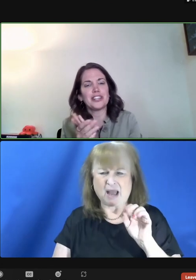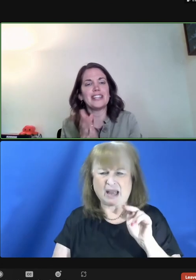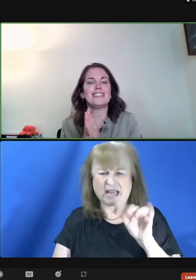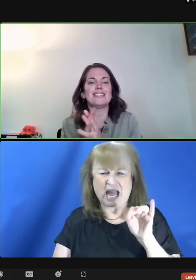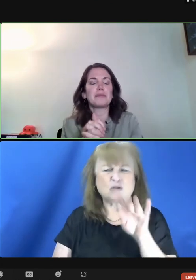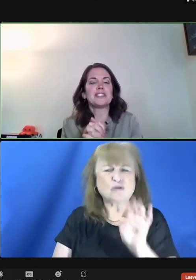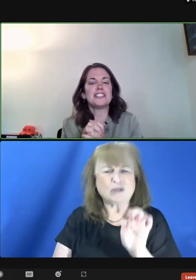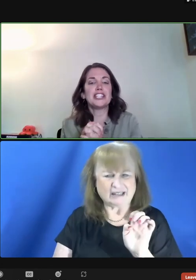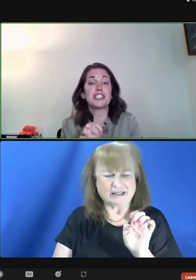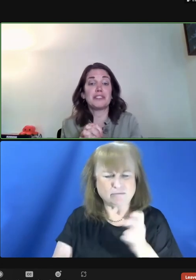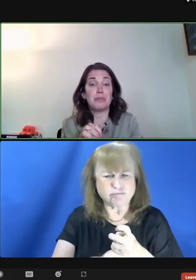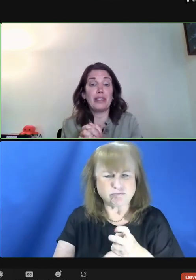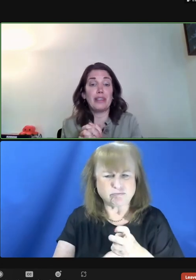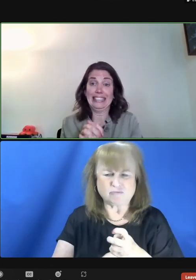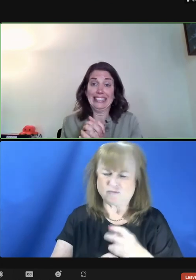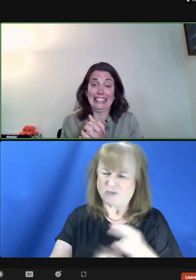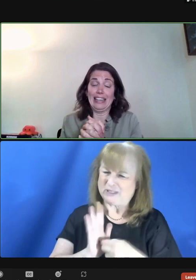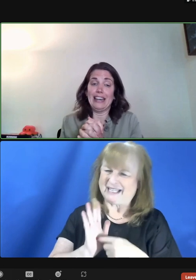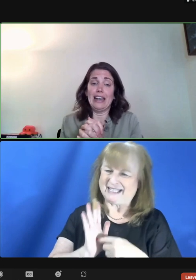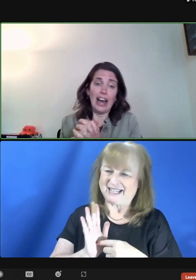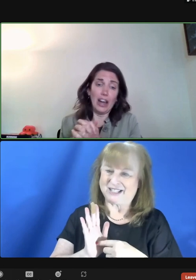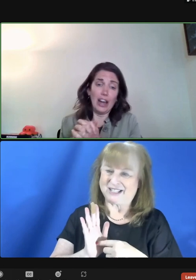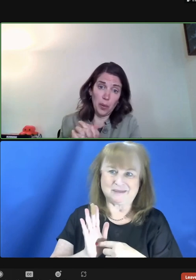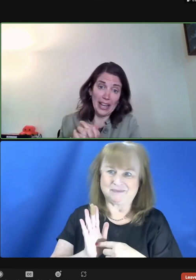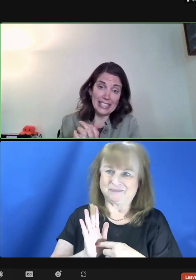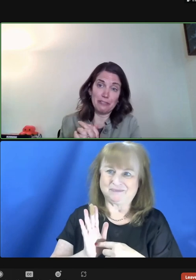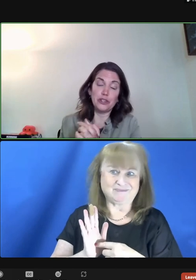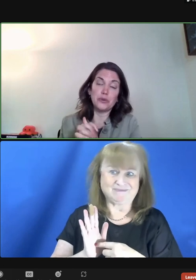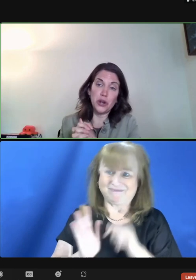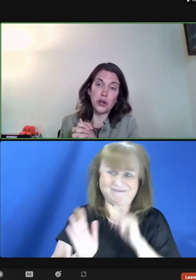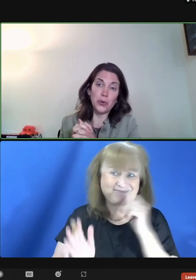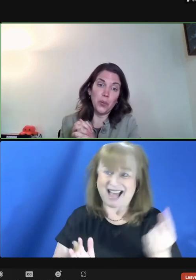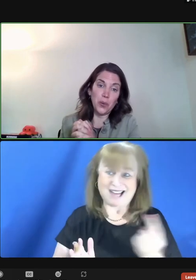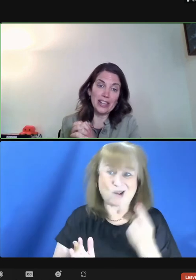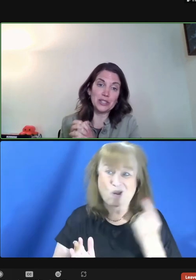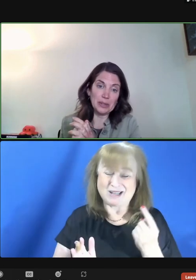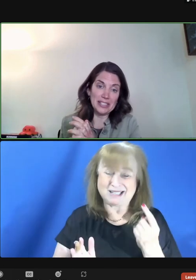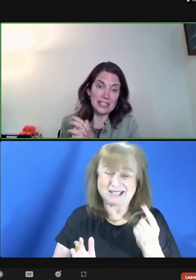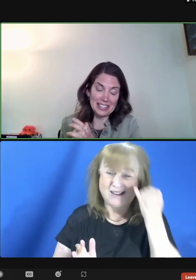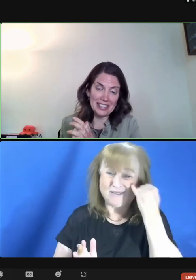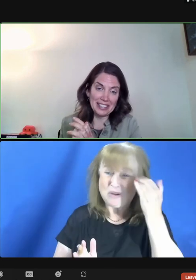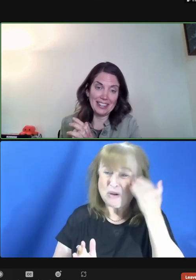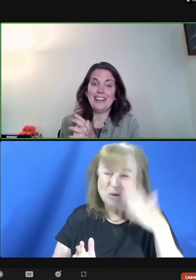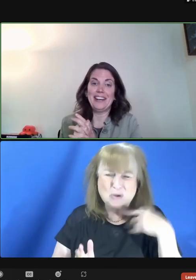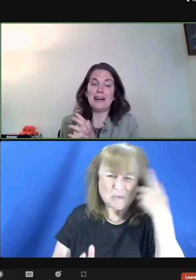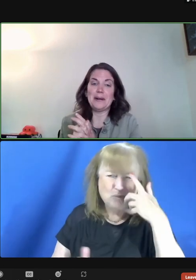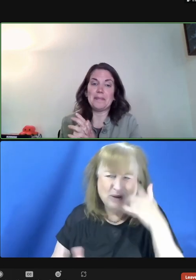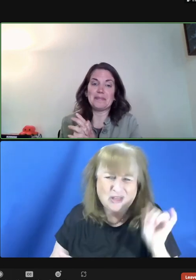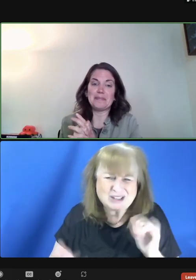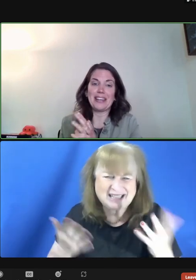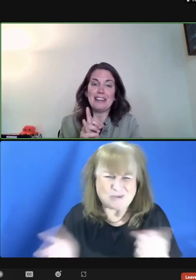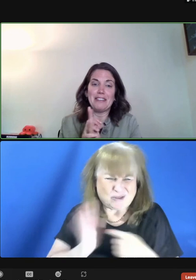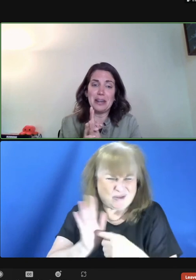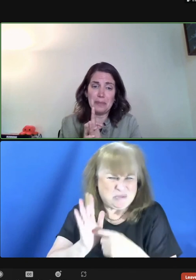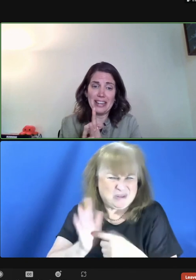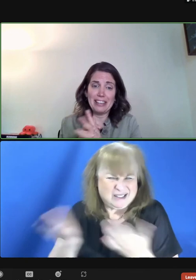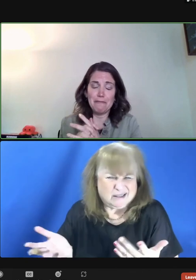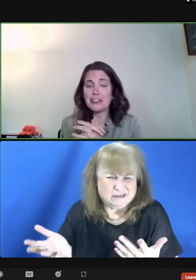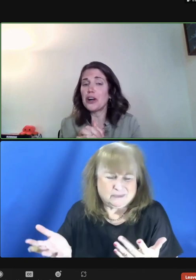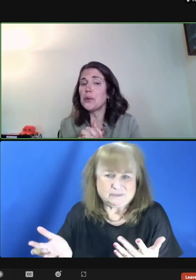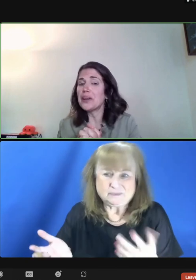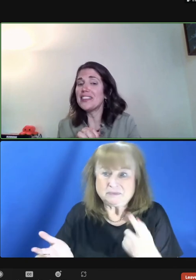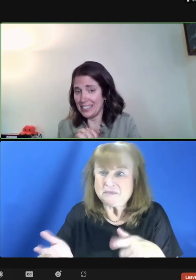in being a concrete representation of something. Not always if you don't know what it's representing. And